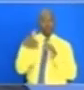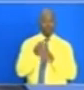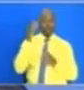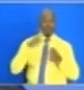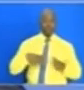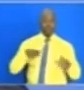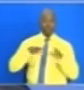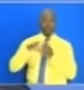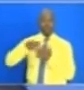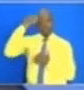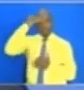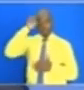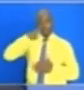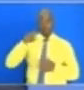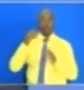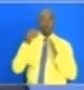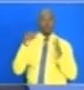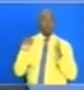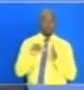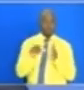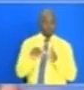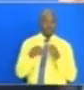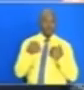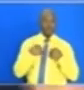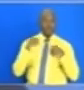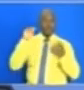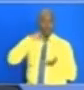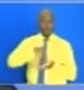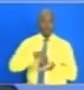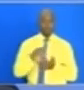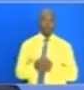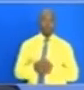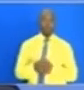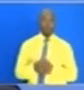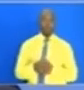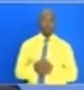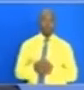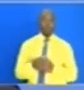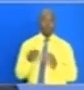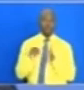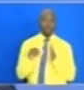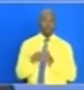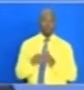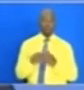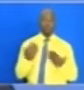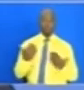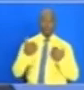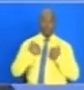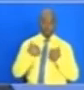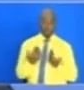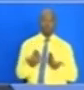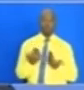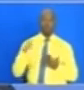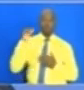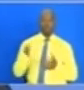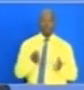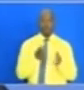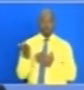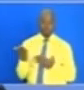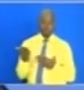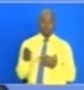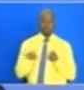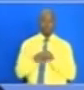must get a learning. It's a problem, I agree, but again, it's a problem we have inherited, and we have to find ways. As